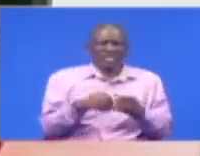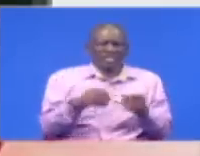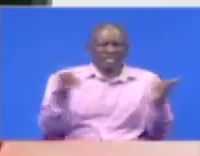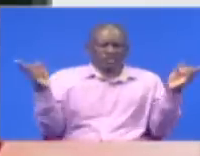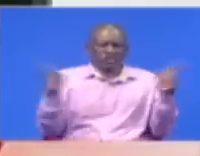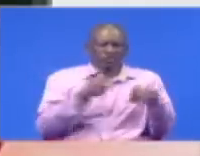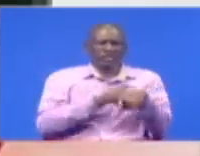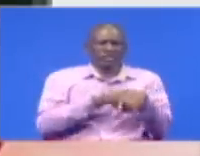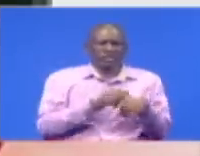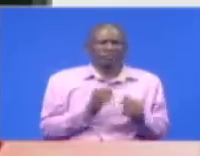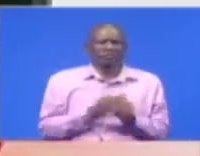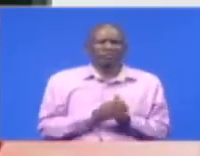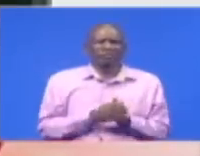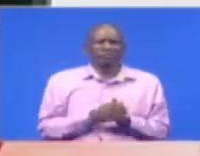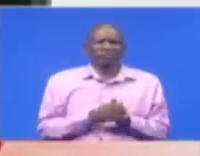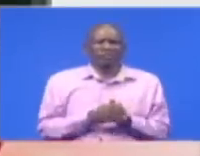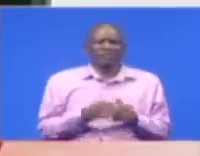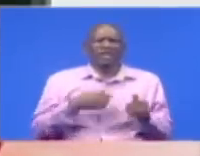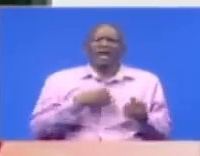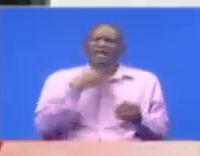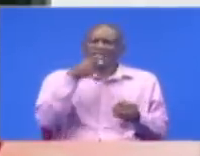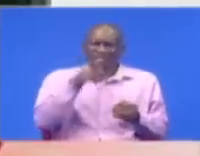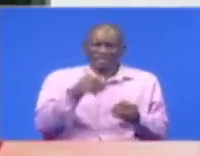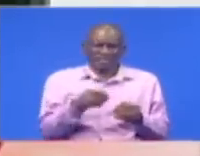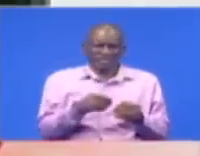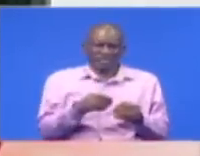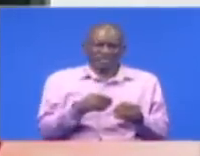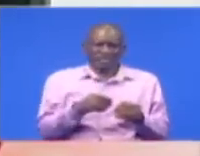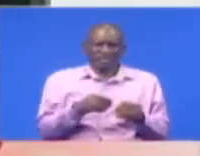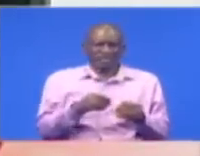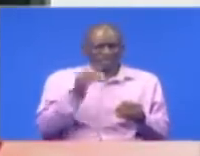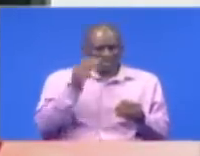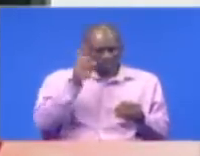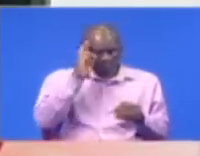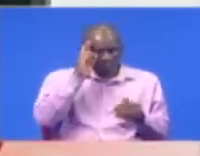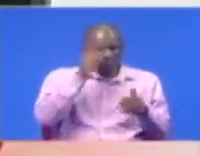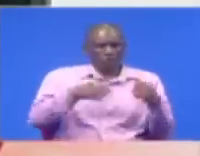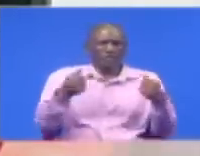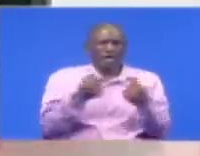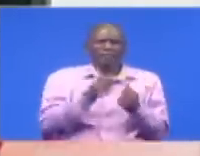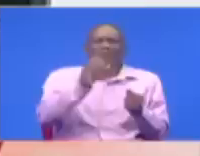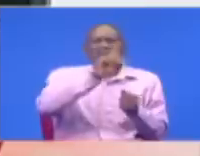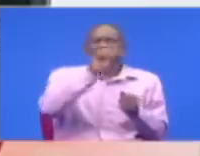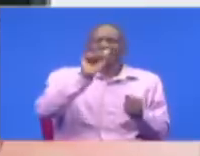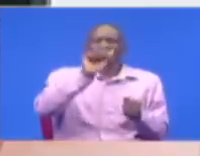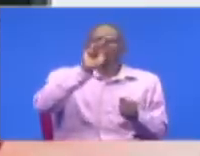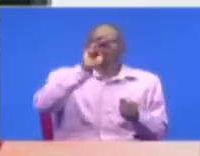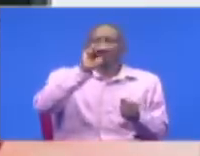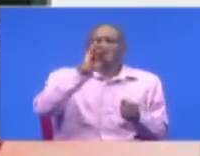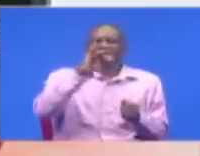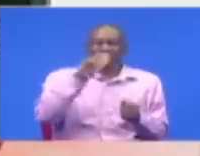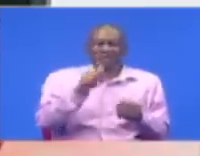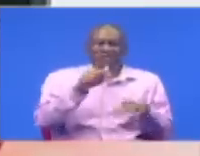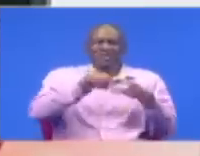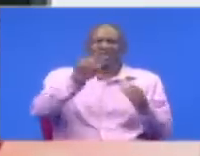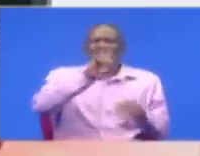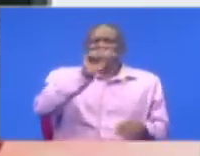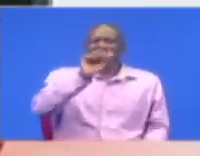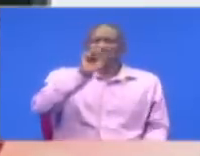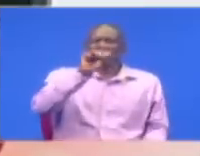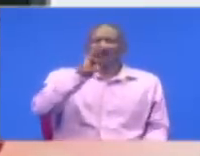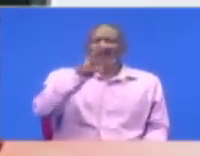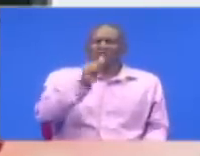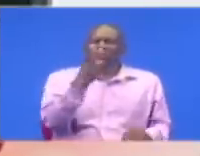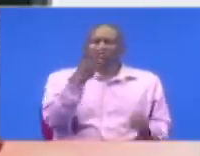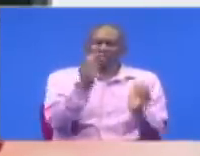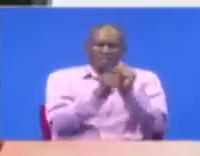relatively short period of time. I say this in contradistinction to what happened in Zambia. In Zambia in 2016,